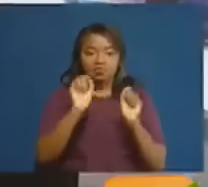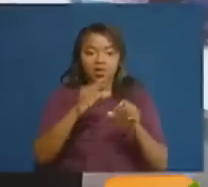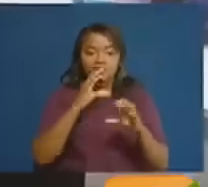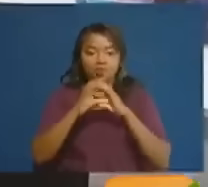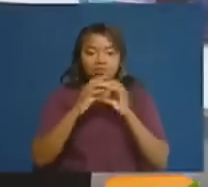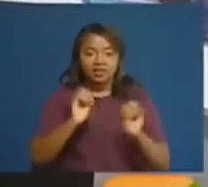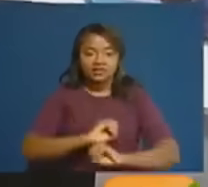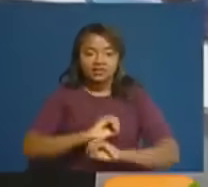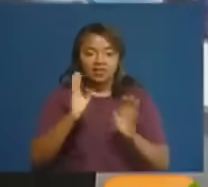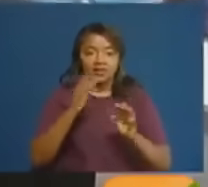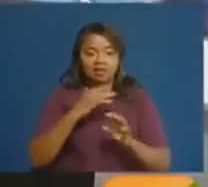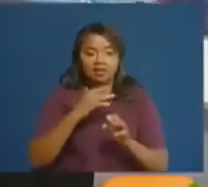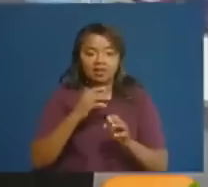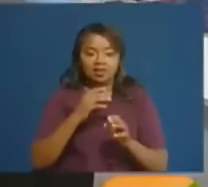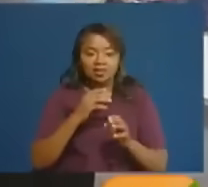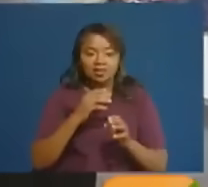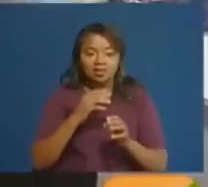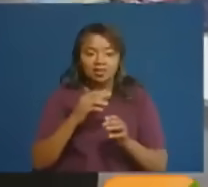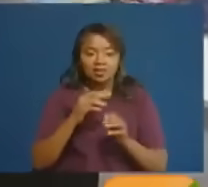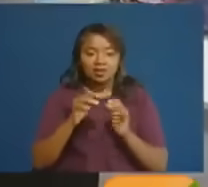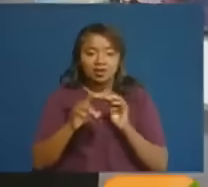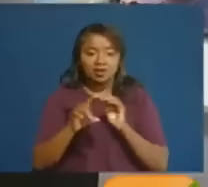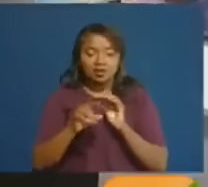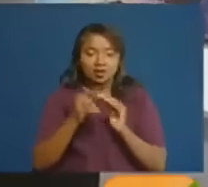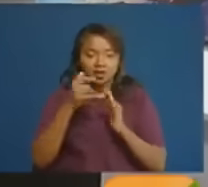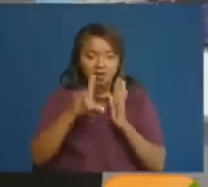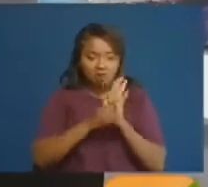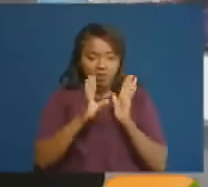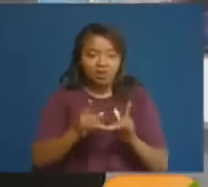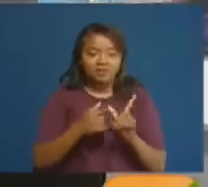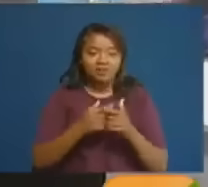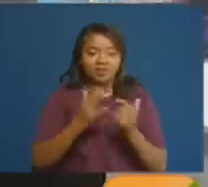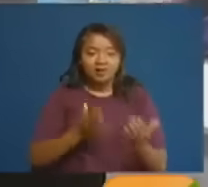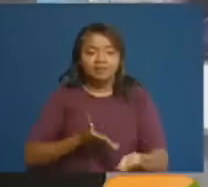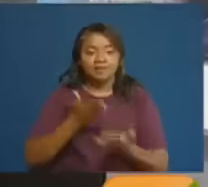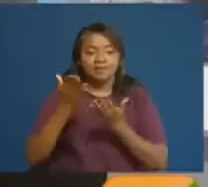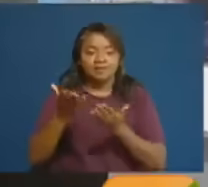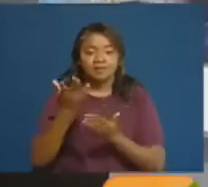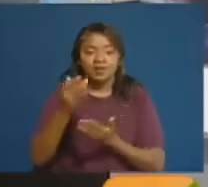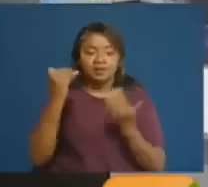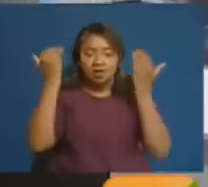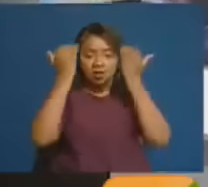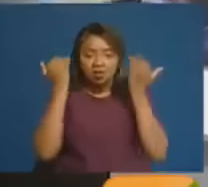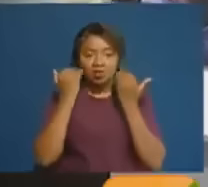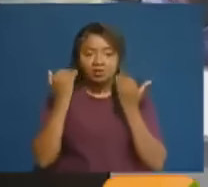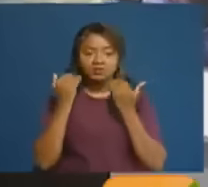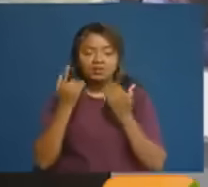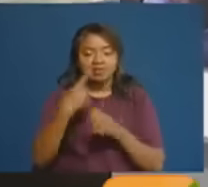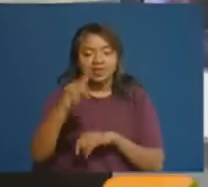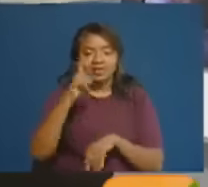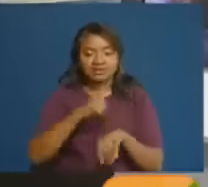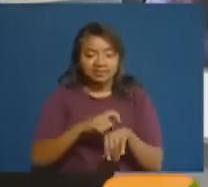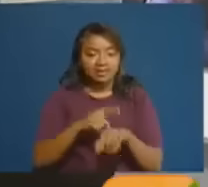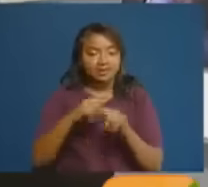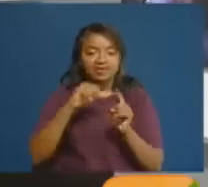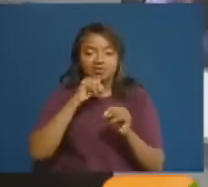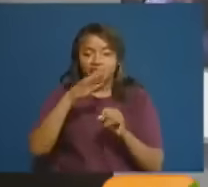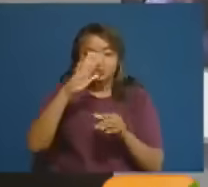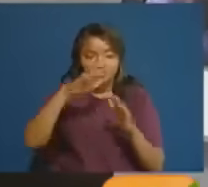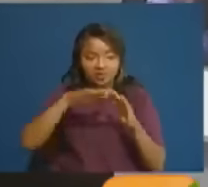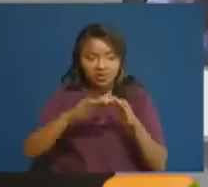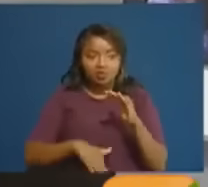whose assistance is necessary, and to be presented before a court as soon as reasonably possible, but no later than 24 hours after the